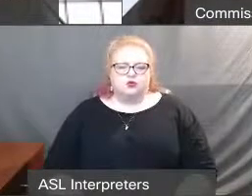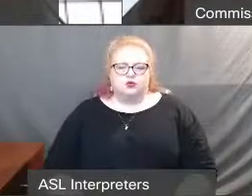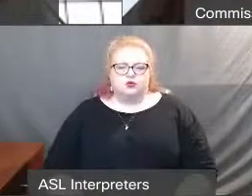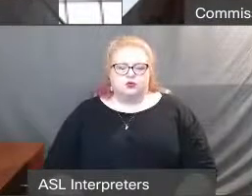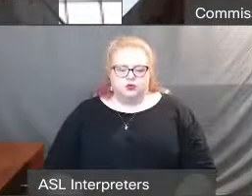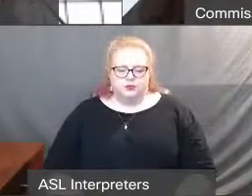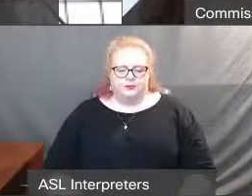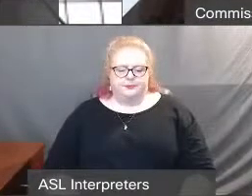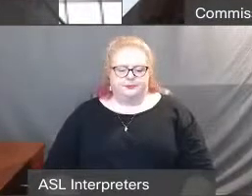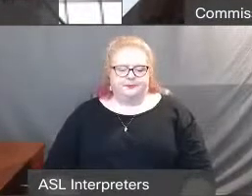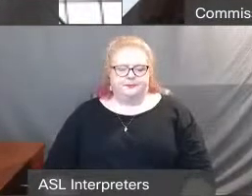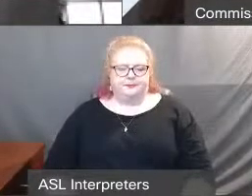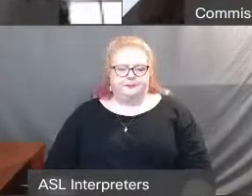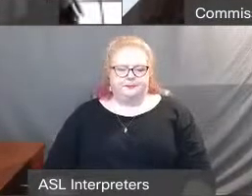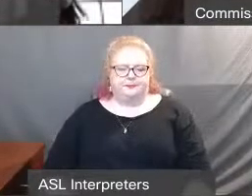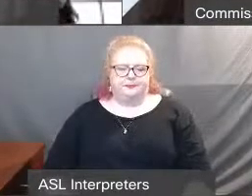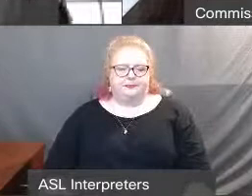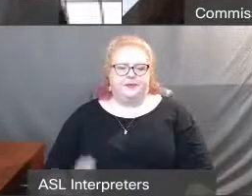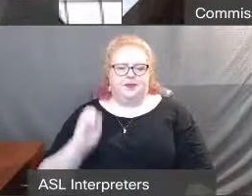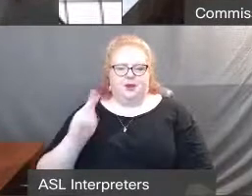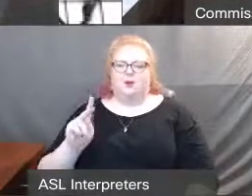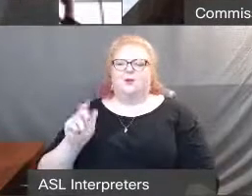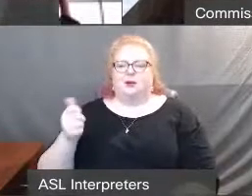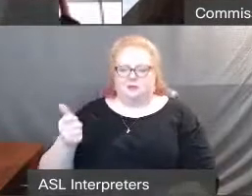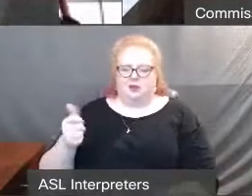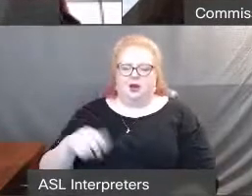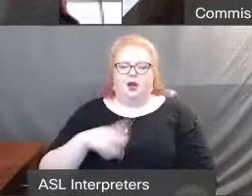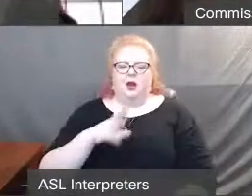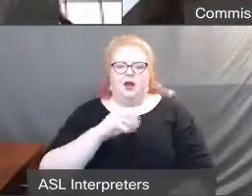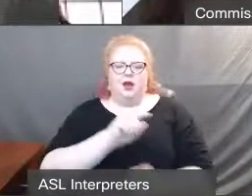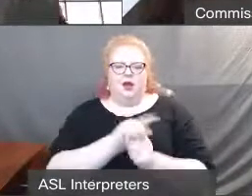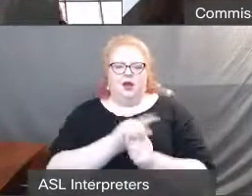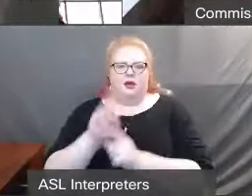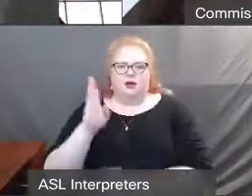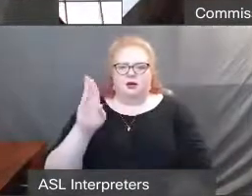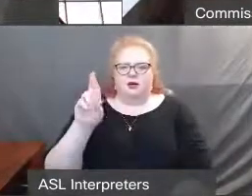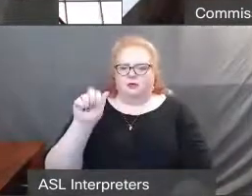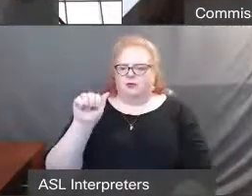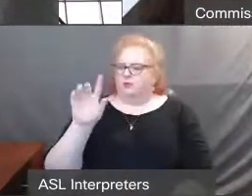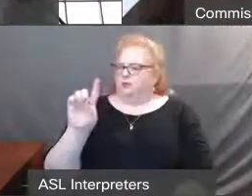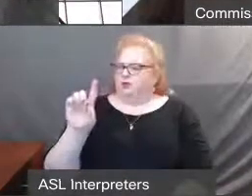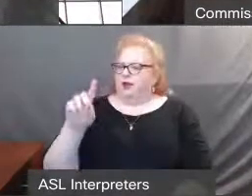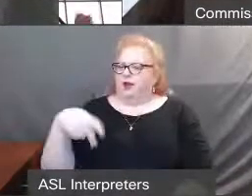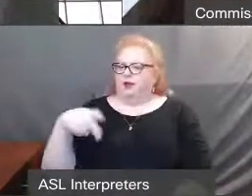Okay, all right, awesome. And then I also have I think it's a Brad Peterson.